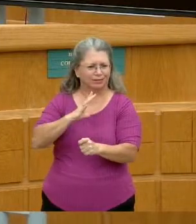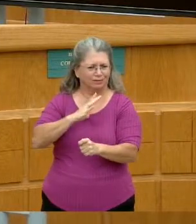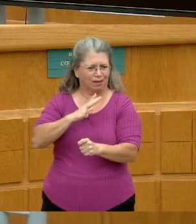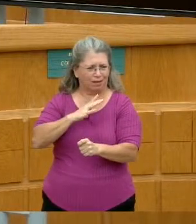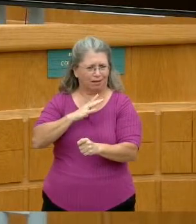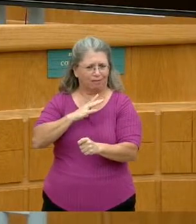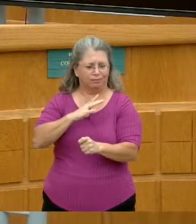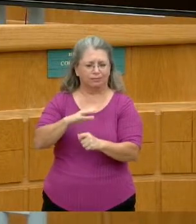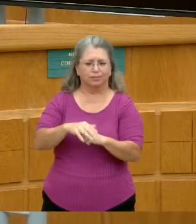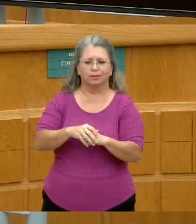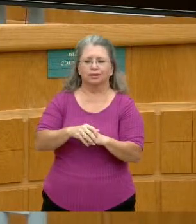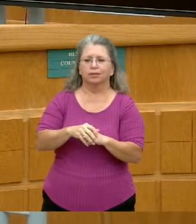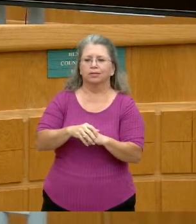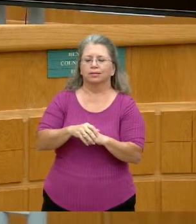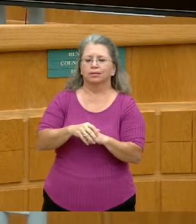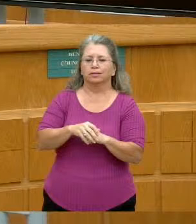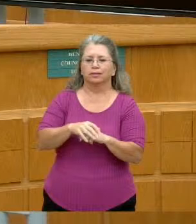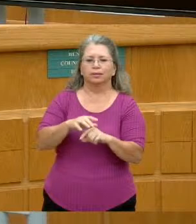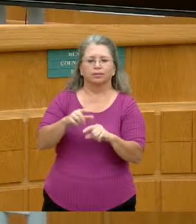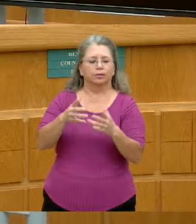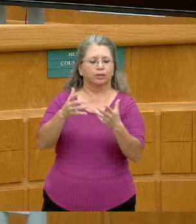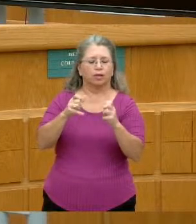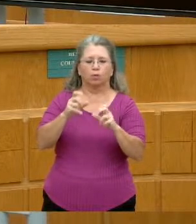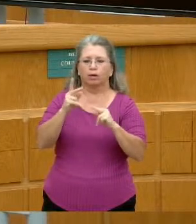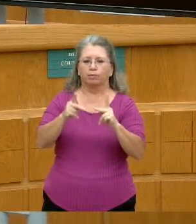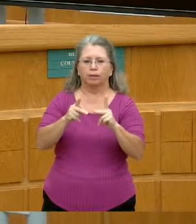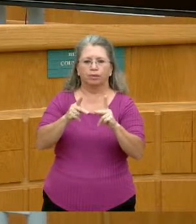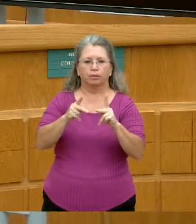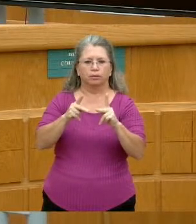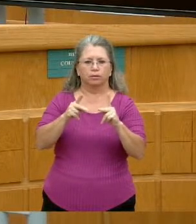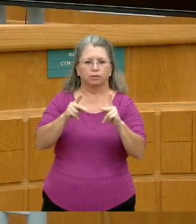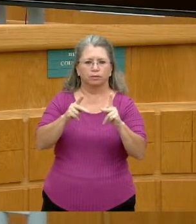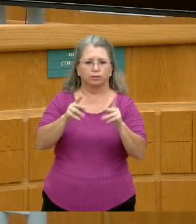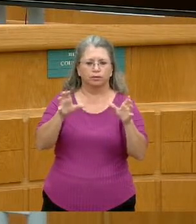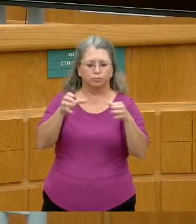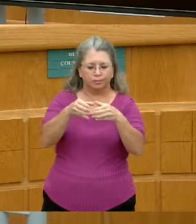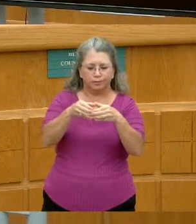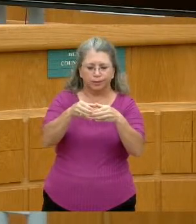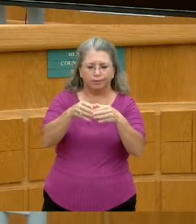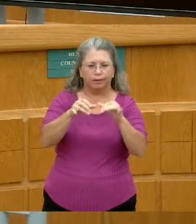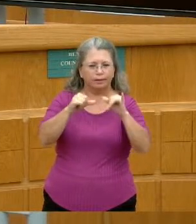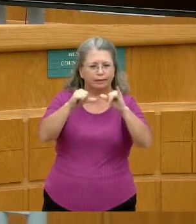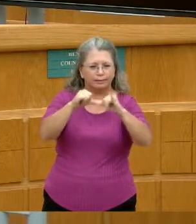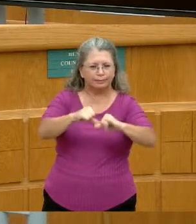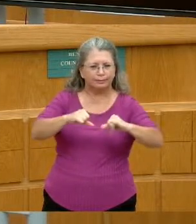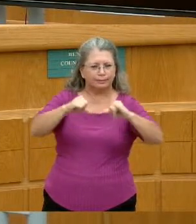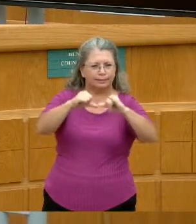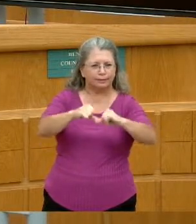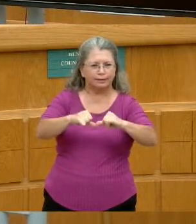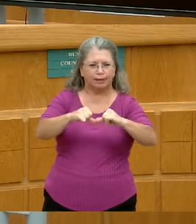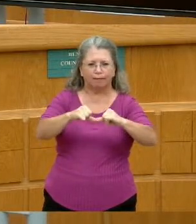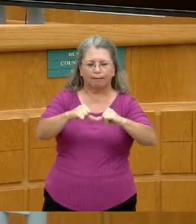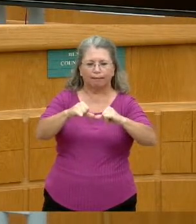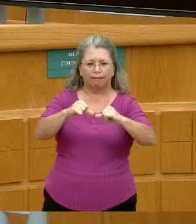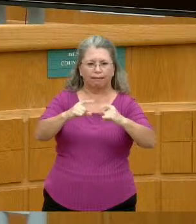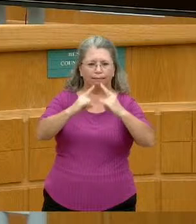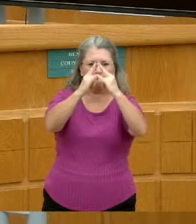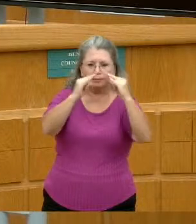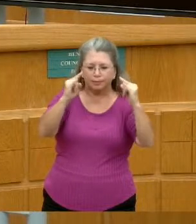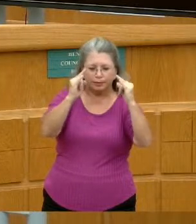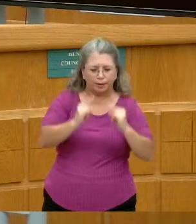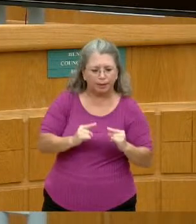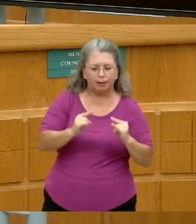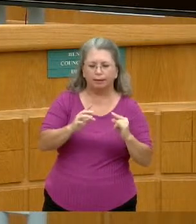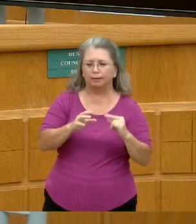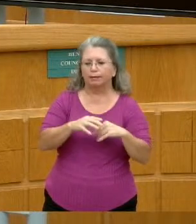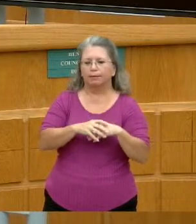really, we don't want people gathering there, getting in groups, pitching a tent,